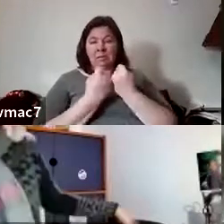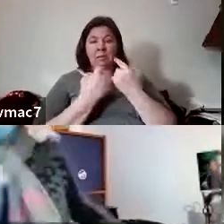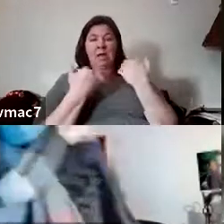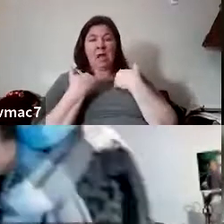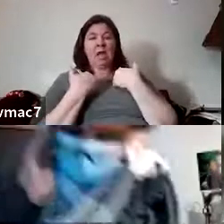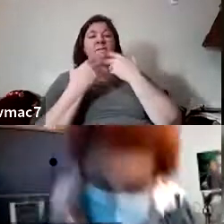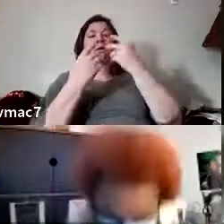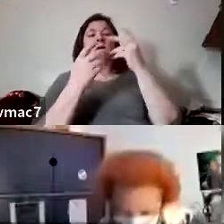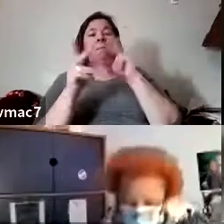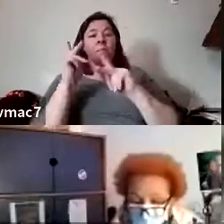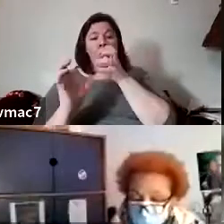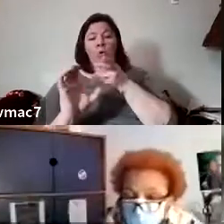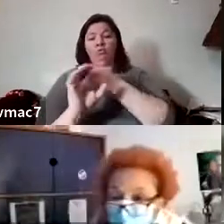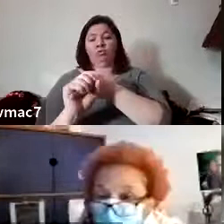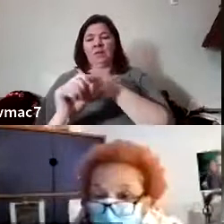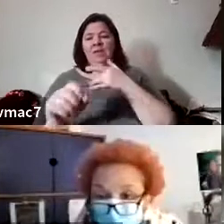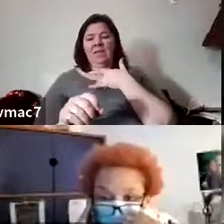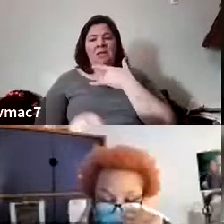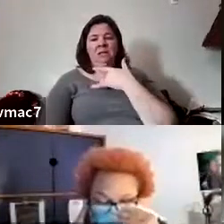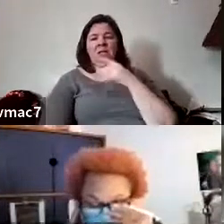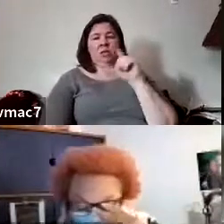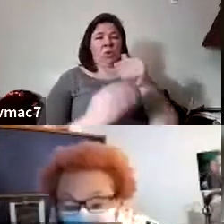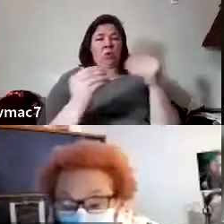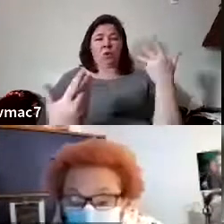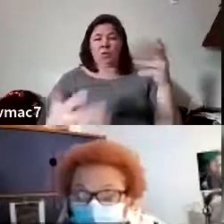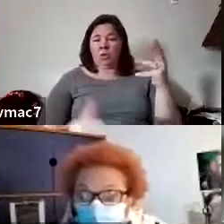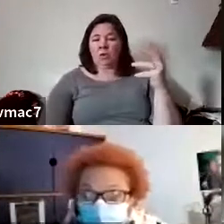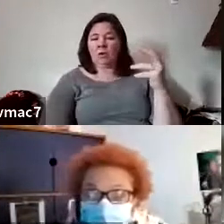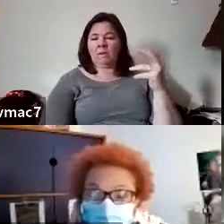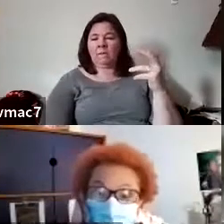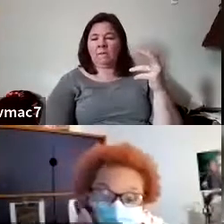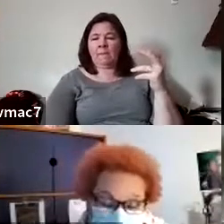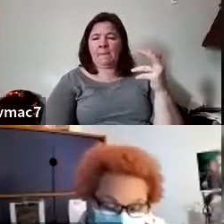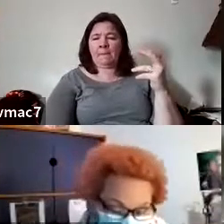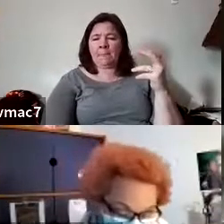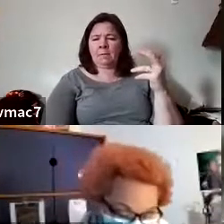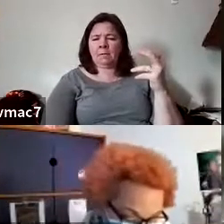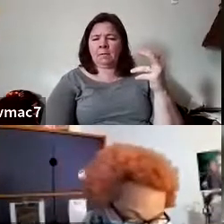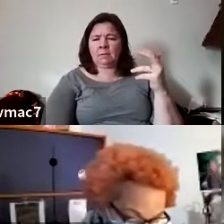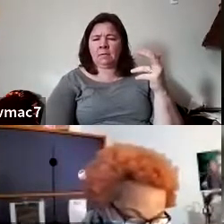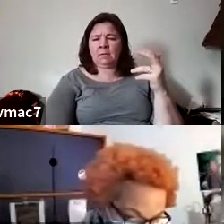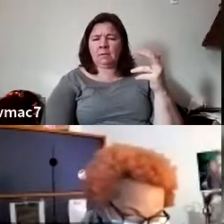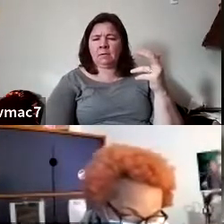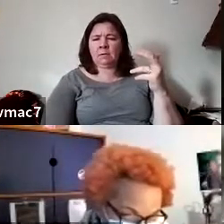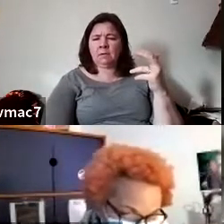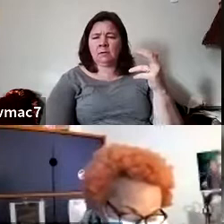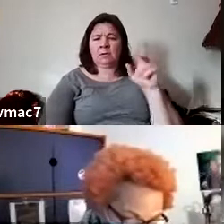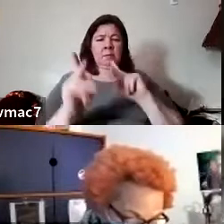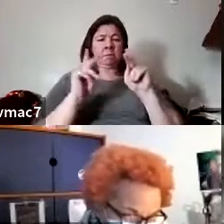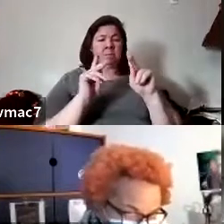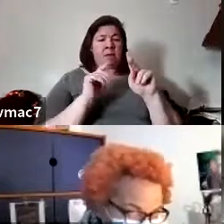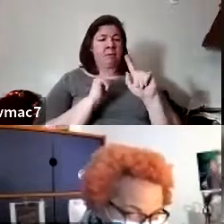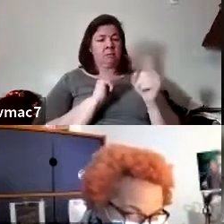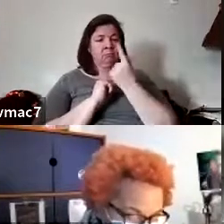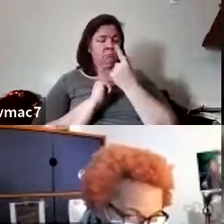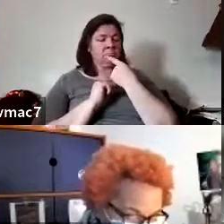that wanted to join, but they said they only had $20, they only had $50, whatever. And, you know, people would come up to the table and